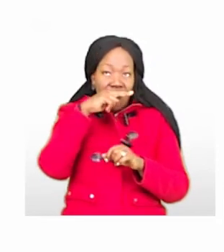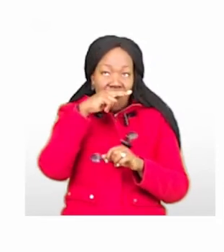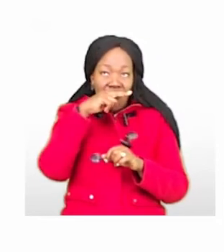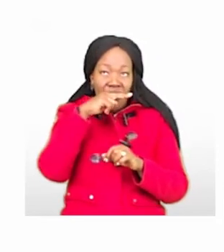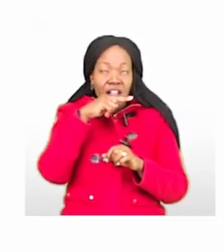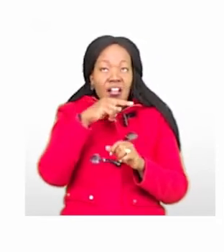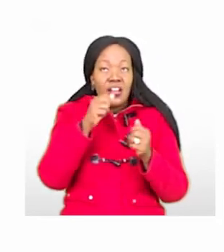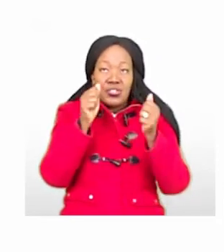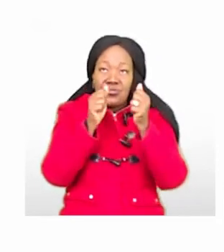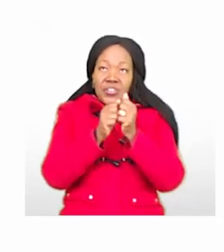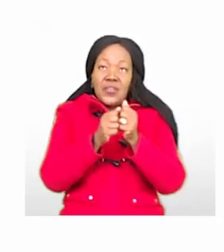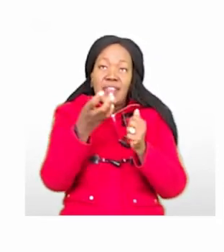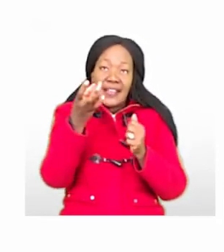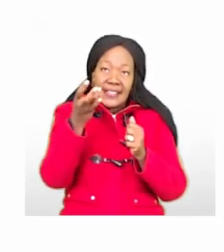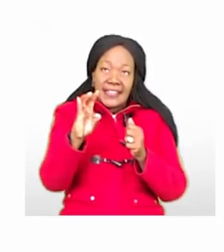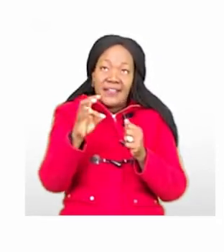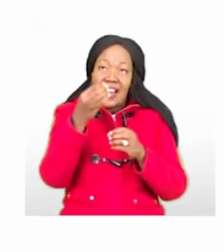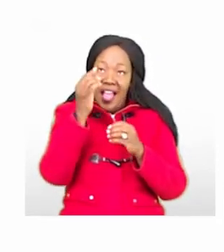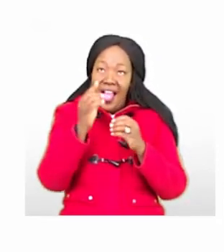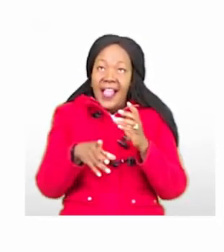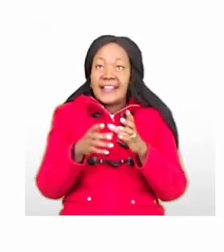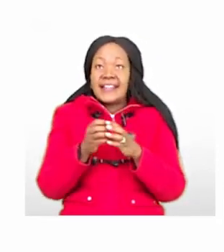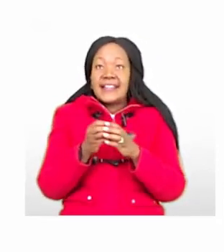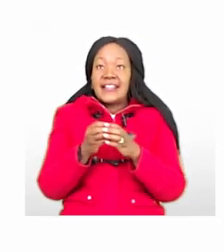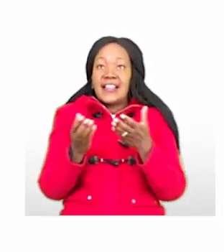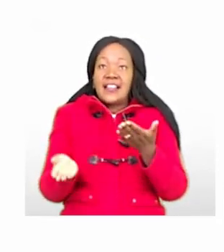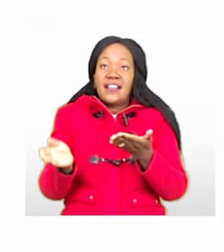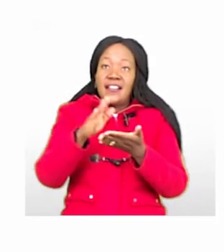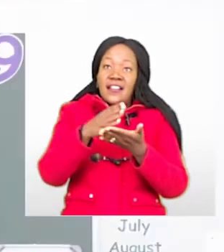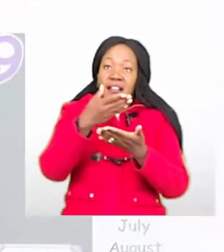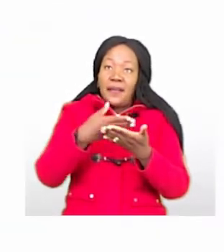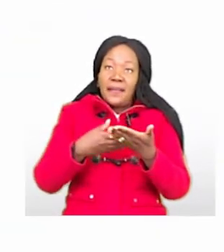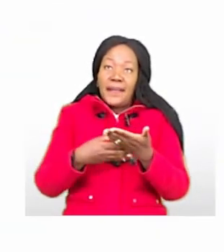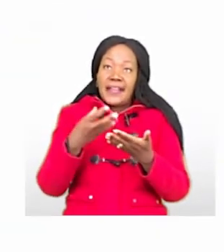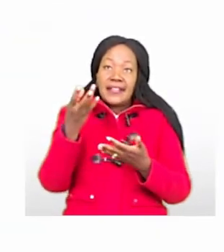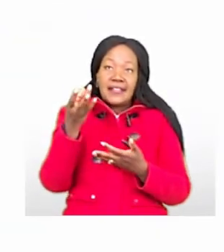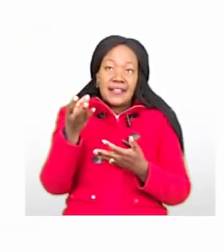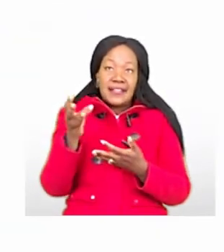7 eggs. Now let's turn to page 6.